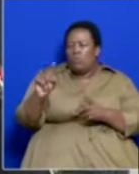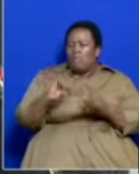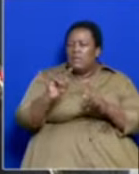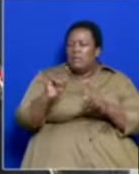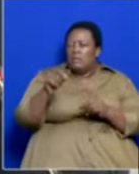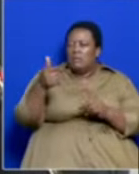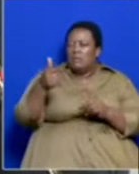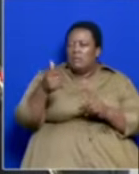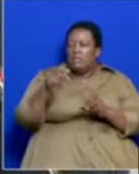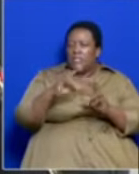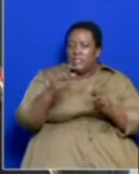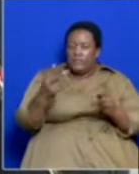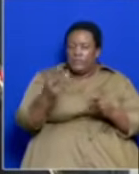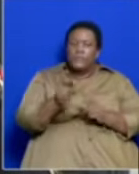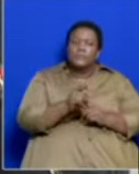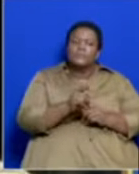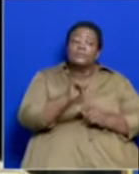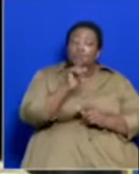have listed